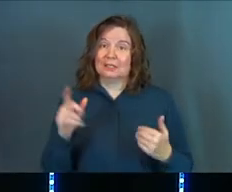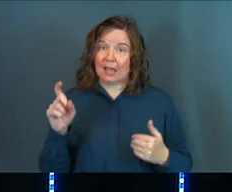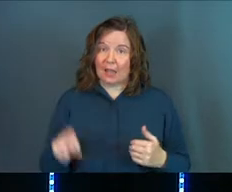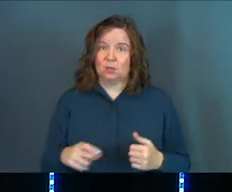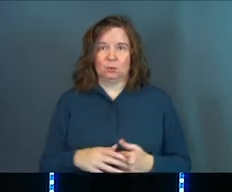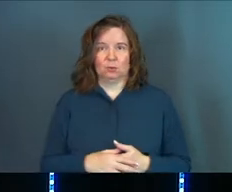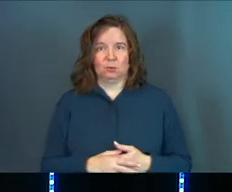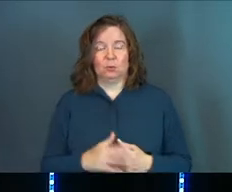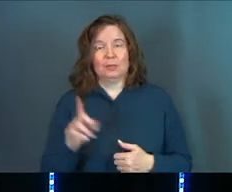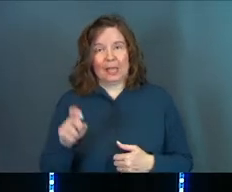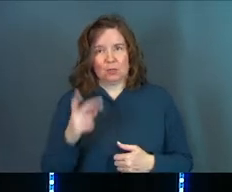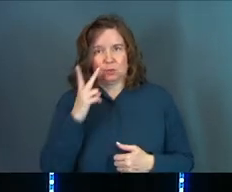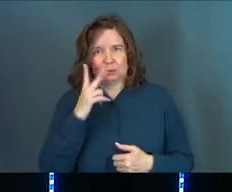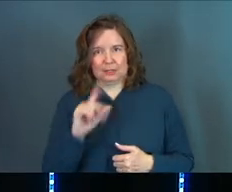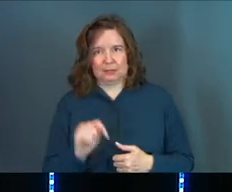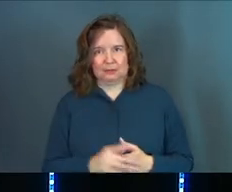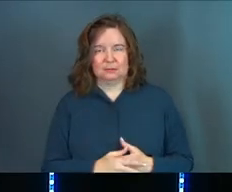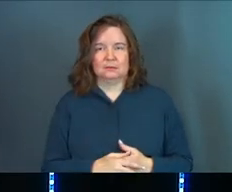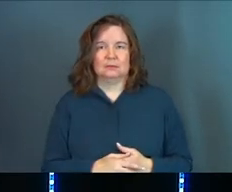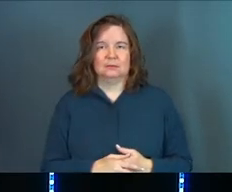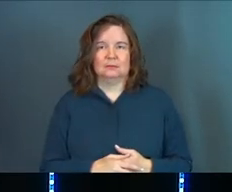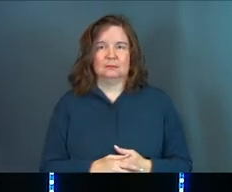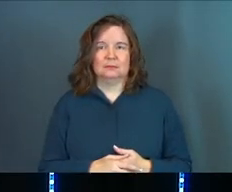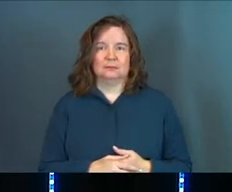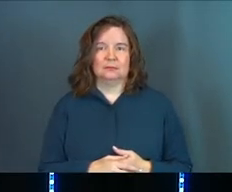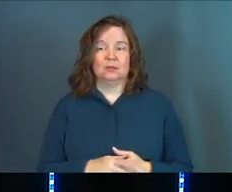to. He had to see it.